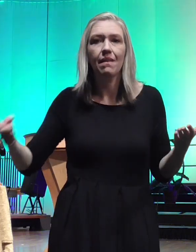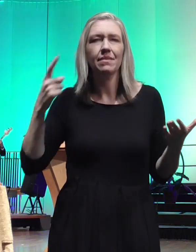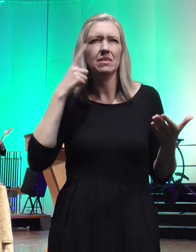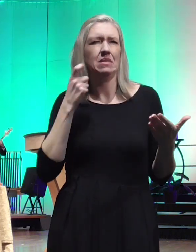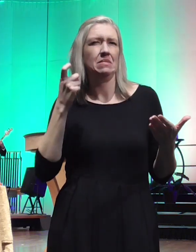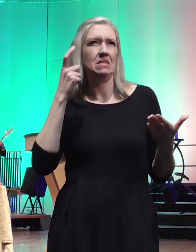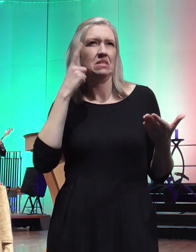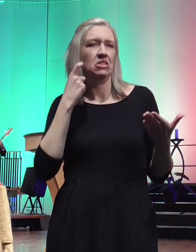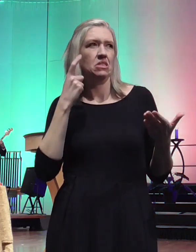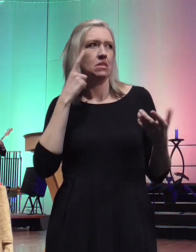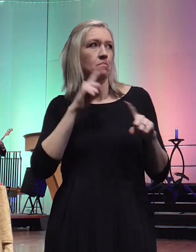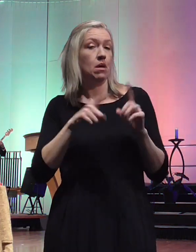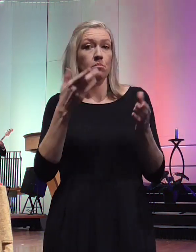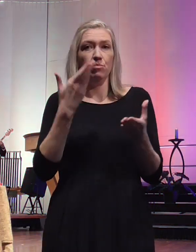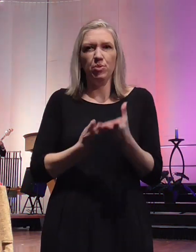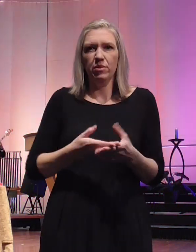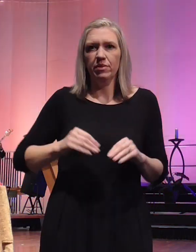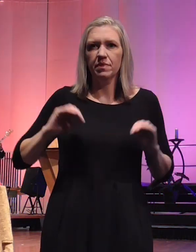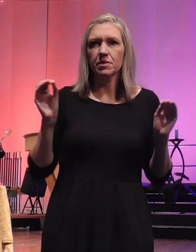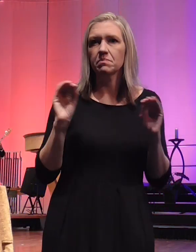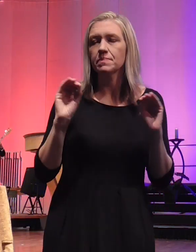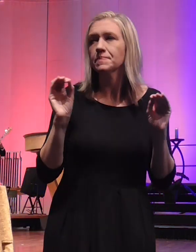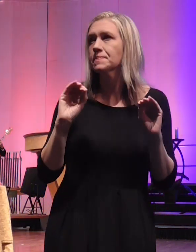there's no proof.